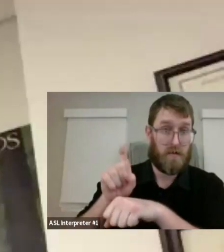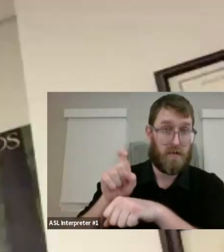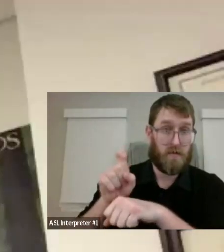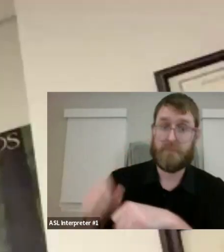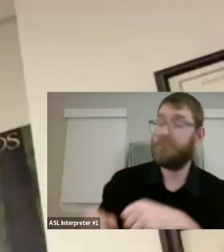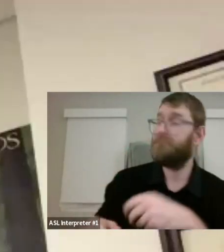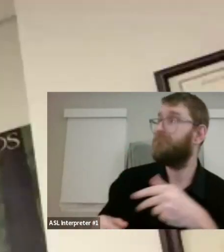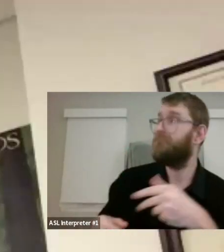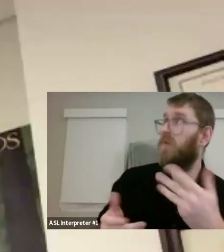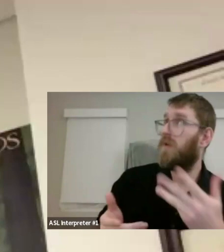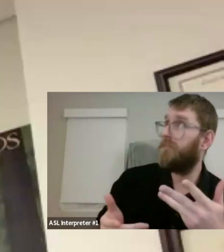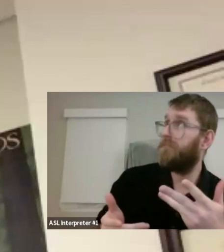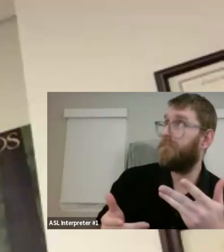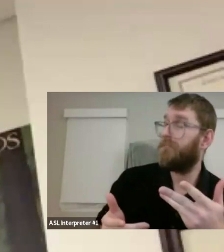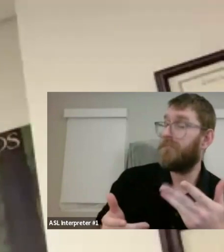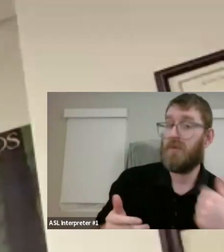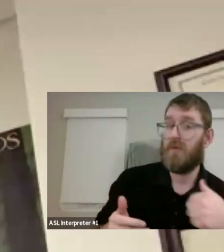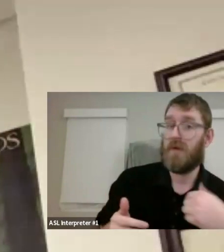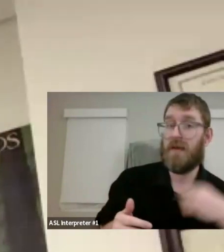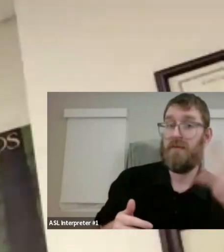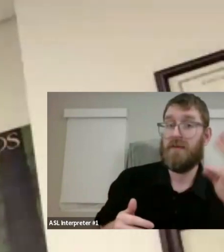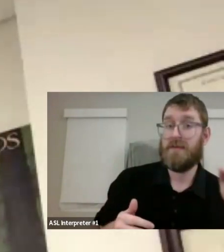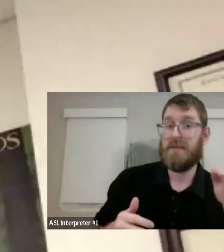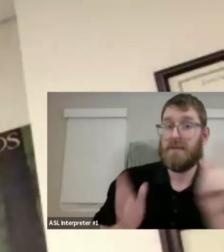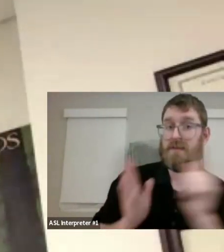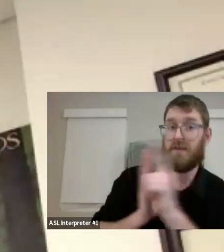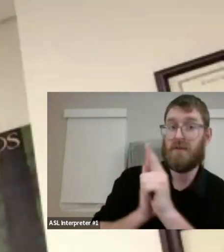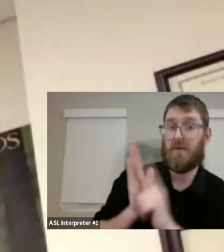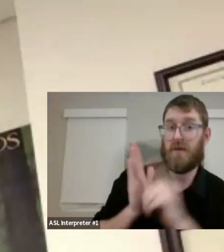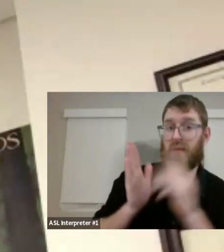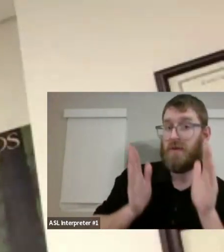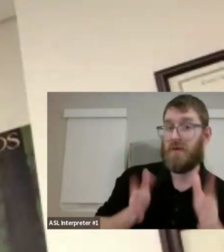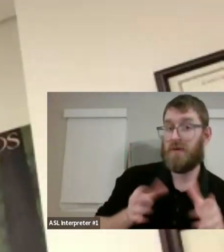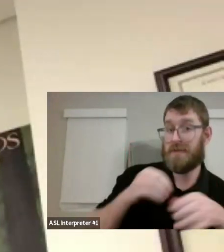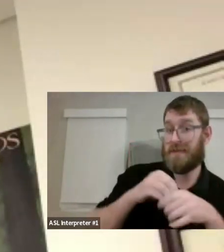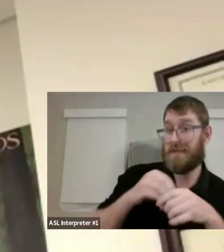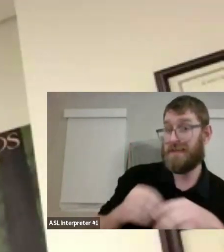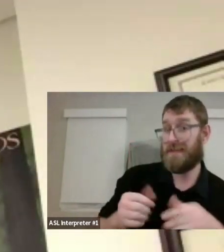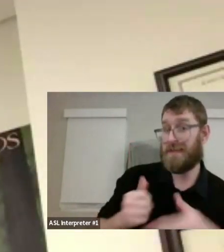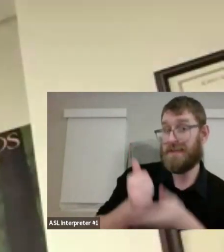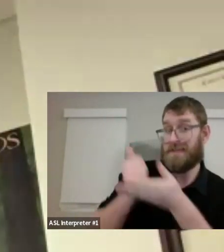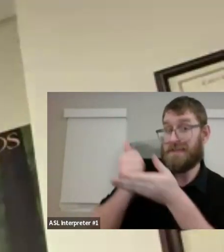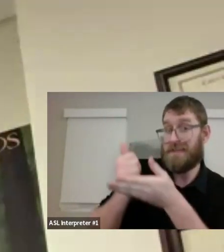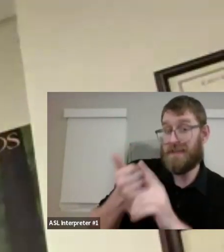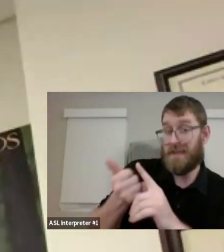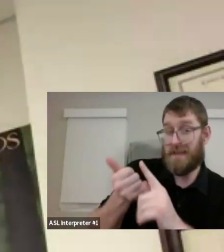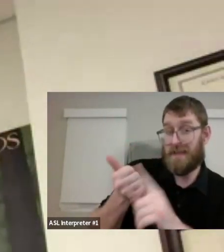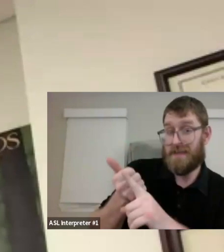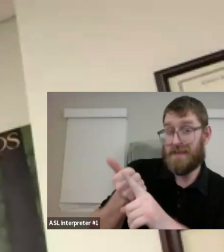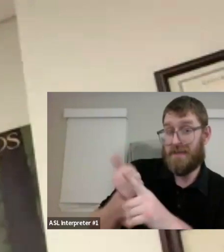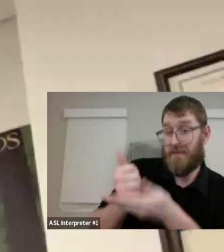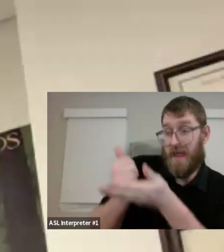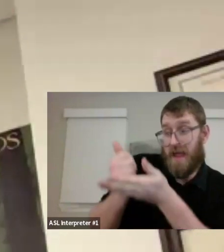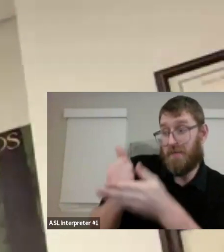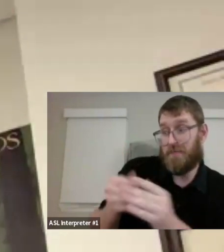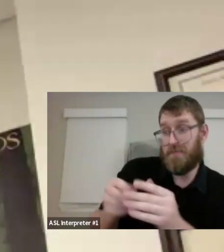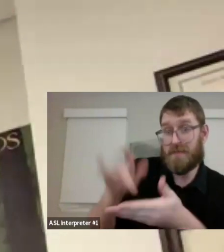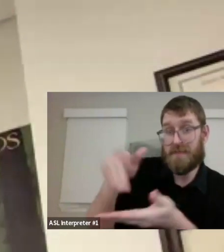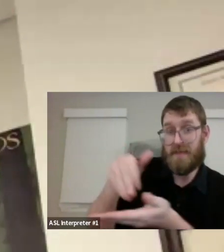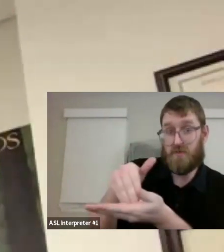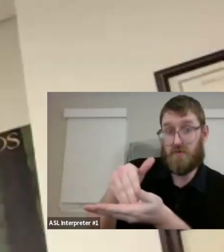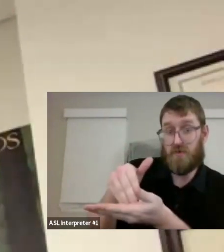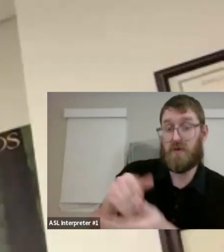Well, there's 6 lawyers in the Self-Help Center, and you can come here and talk to any of us.